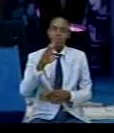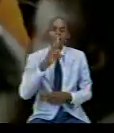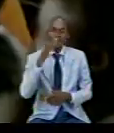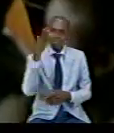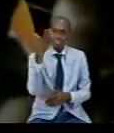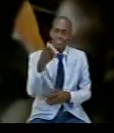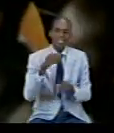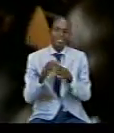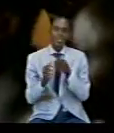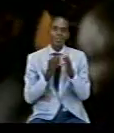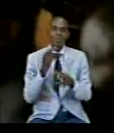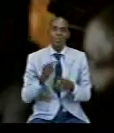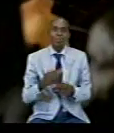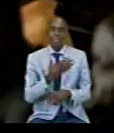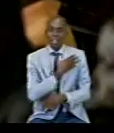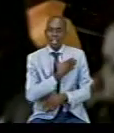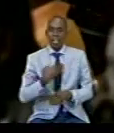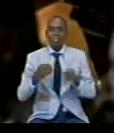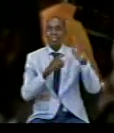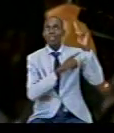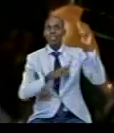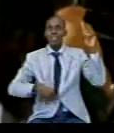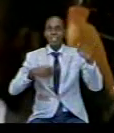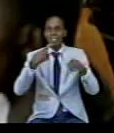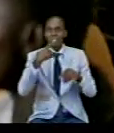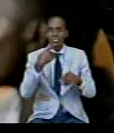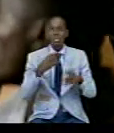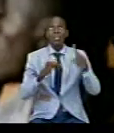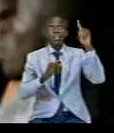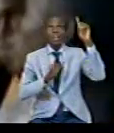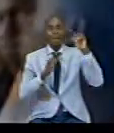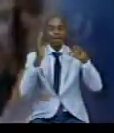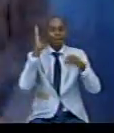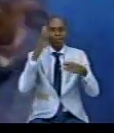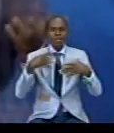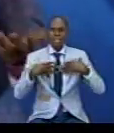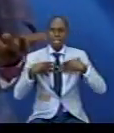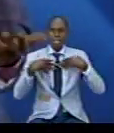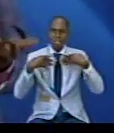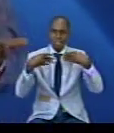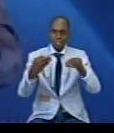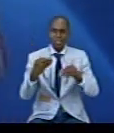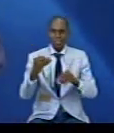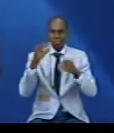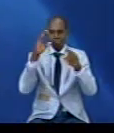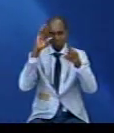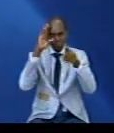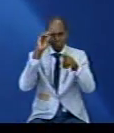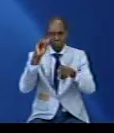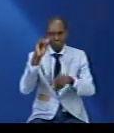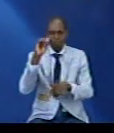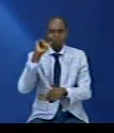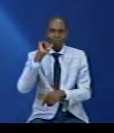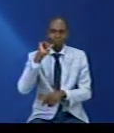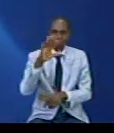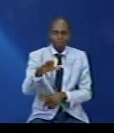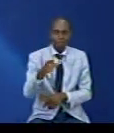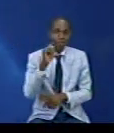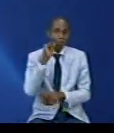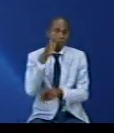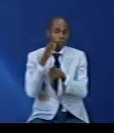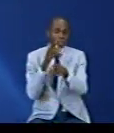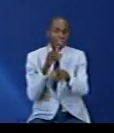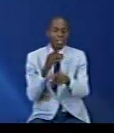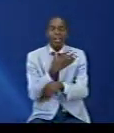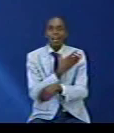And he says, I will heal him, and I will restore him also. I will lead him also